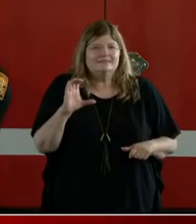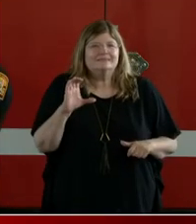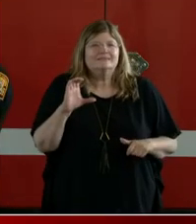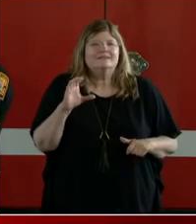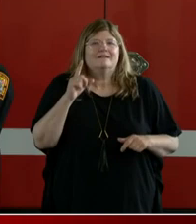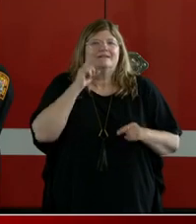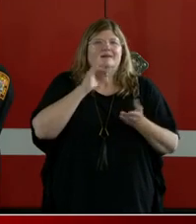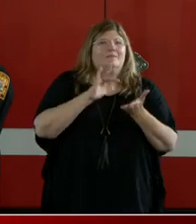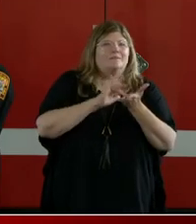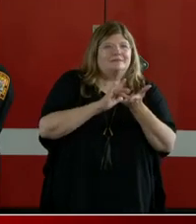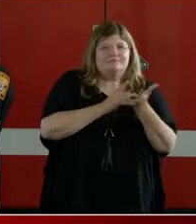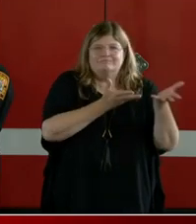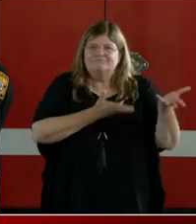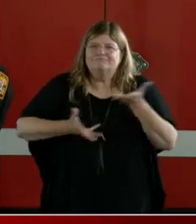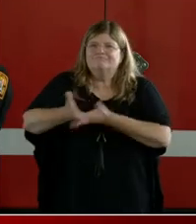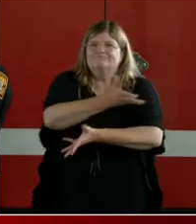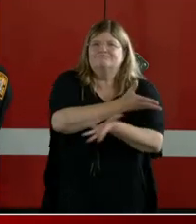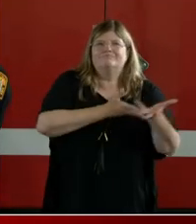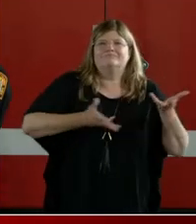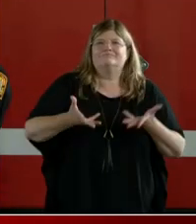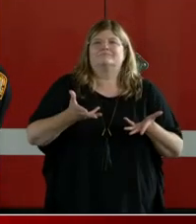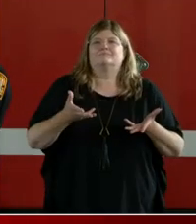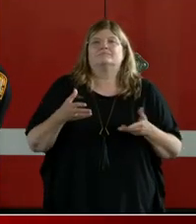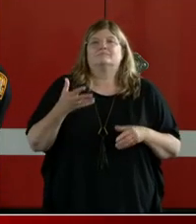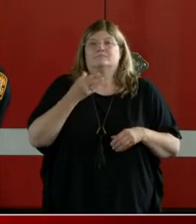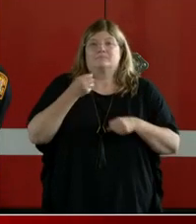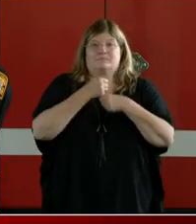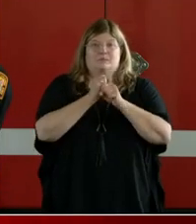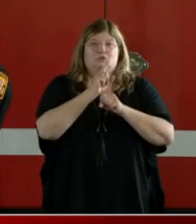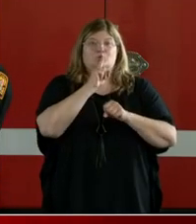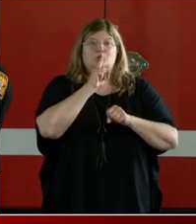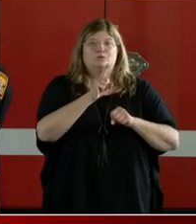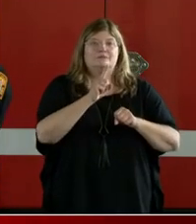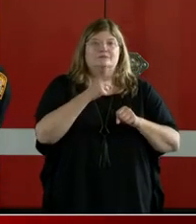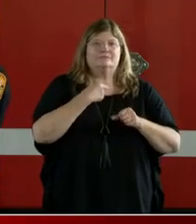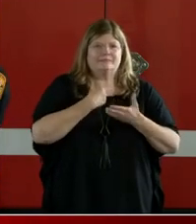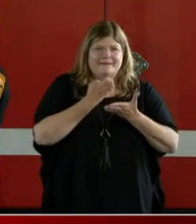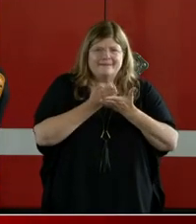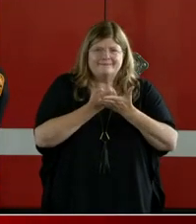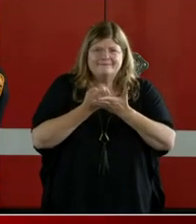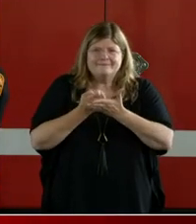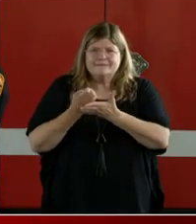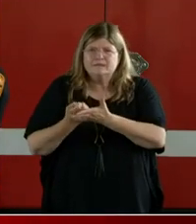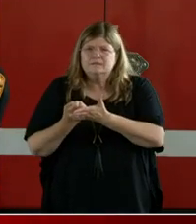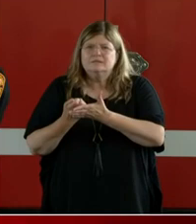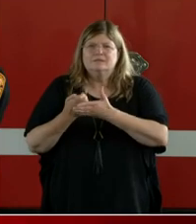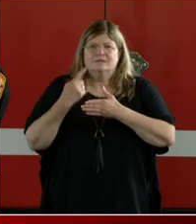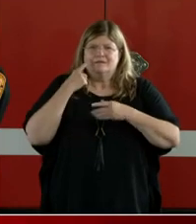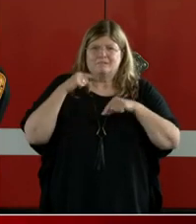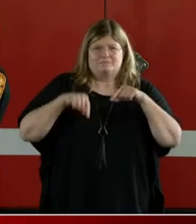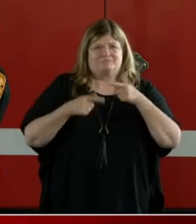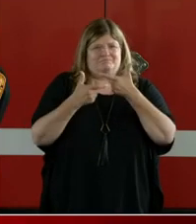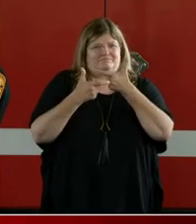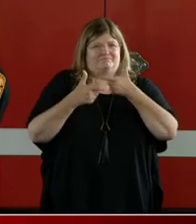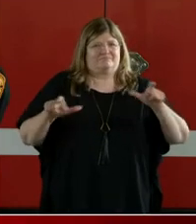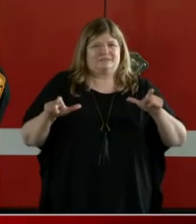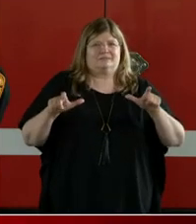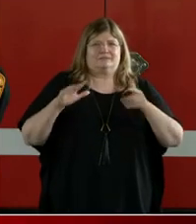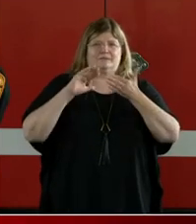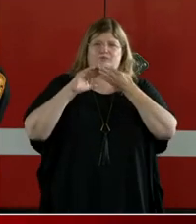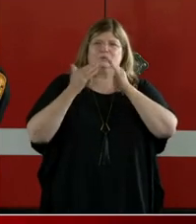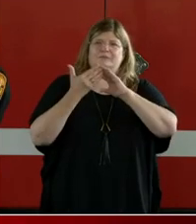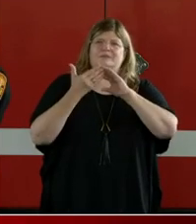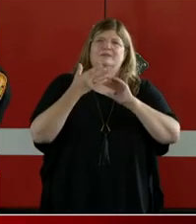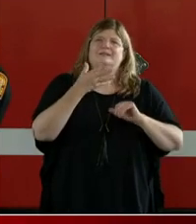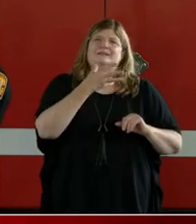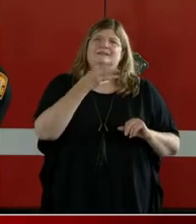who could ensure we were equipped to meet the needs of a growing city, a changing city, and would have the trust of